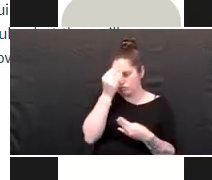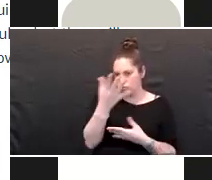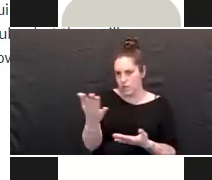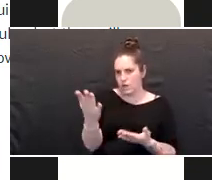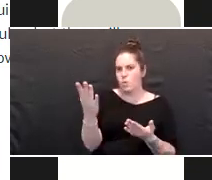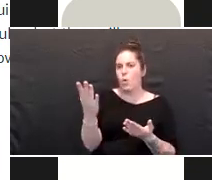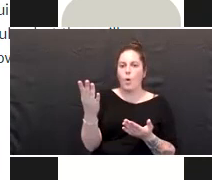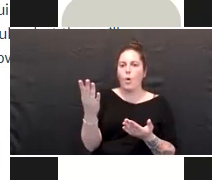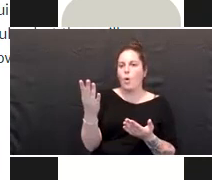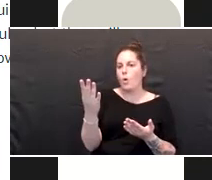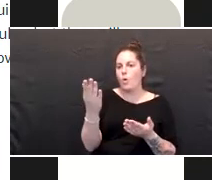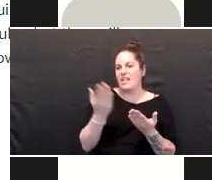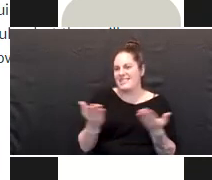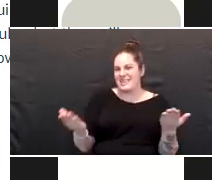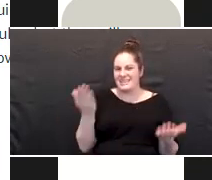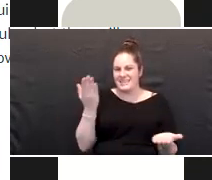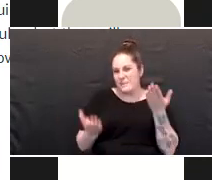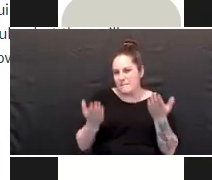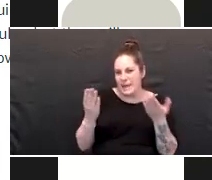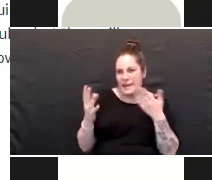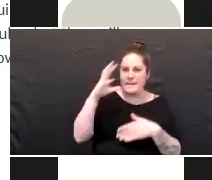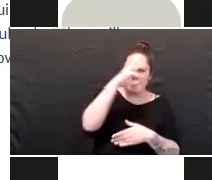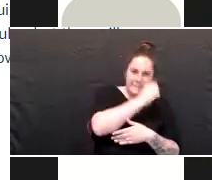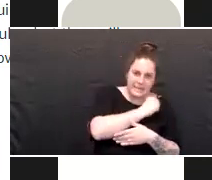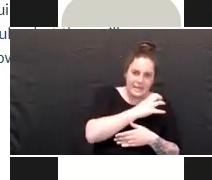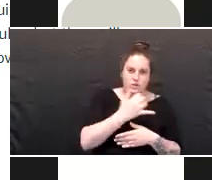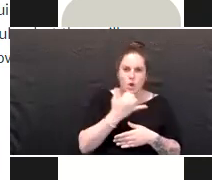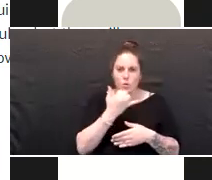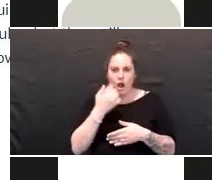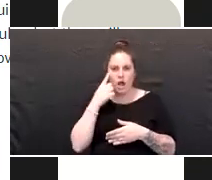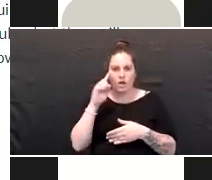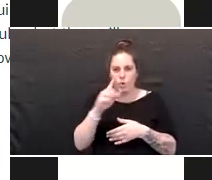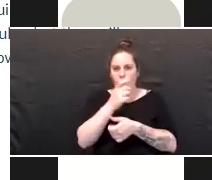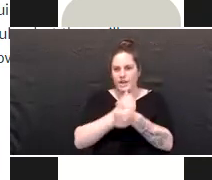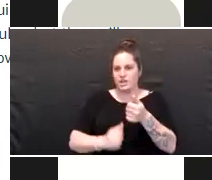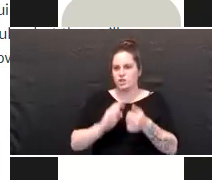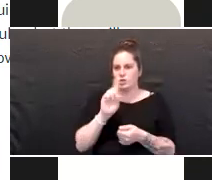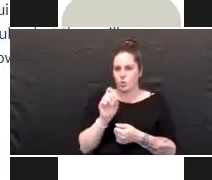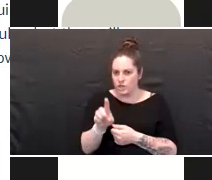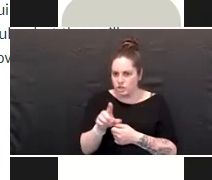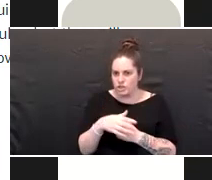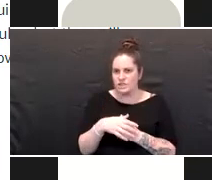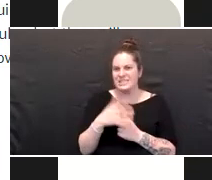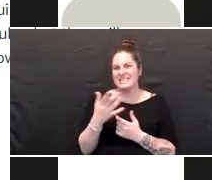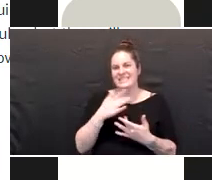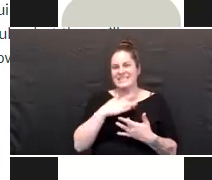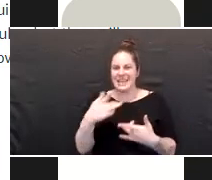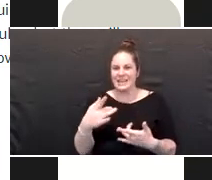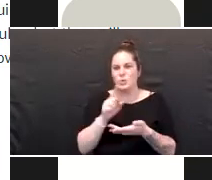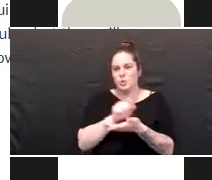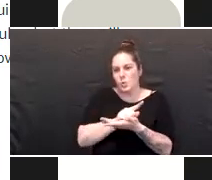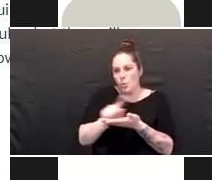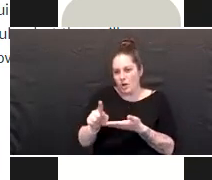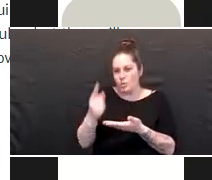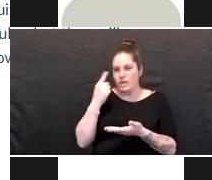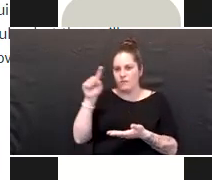you know, what you might have missed on a particular question. Uh, it usually takes me about a week to get it done, but